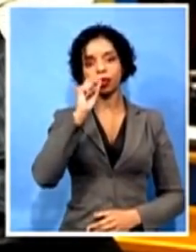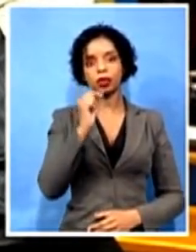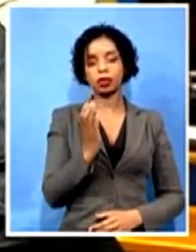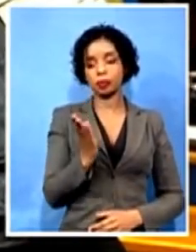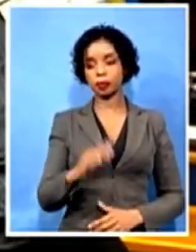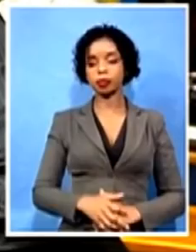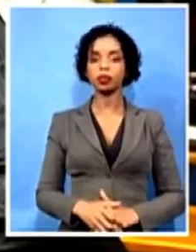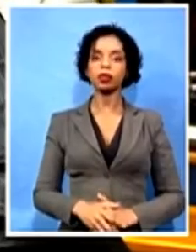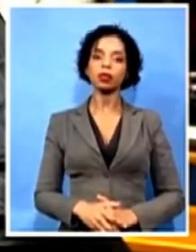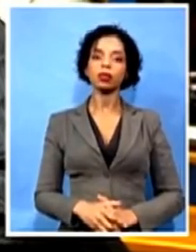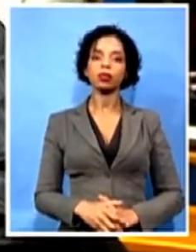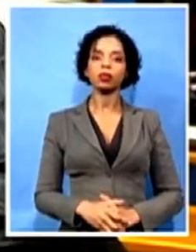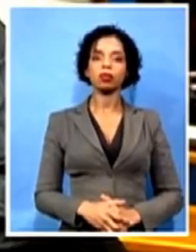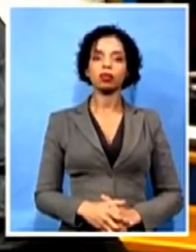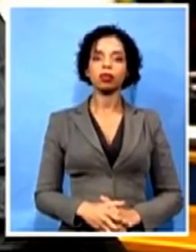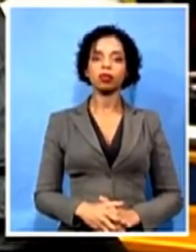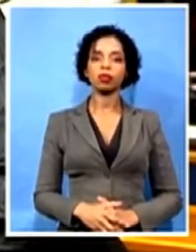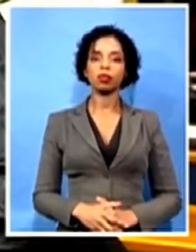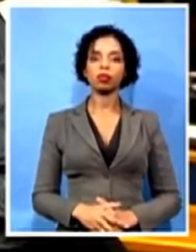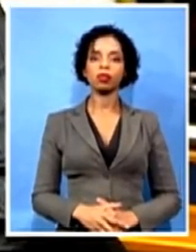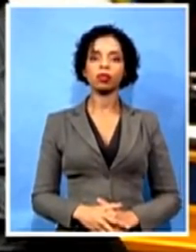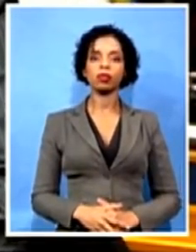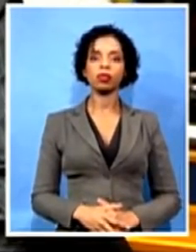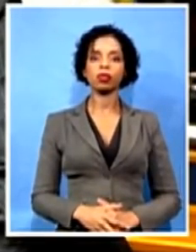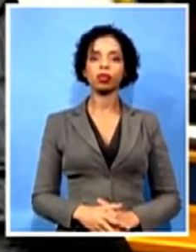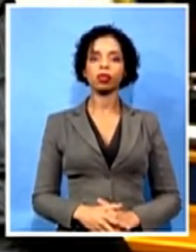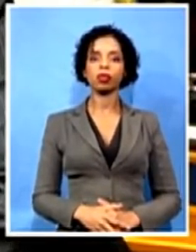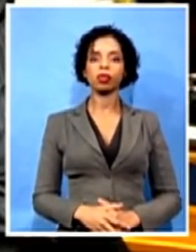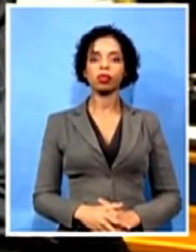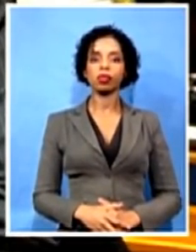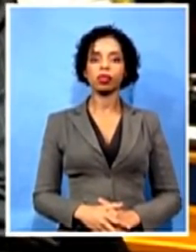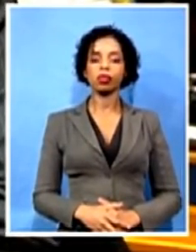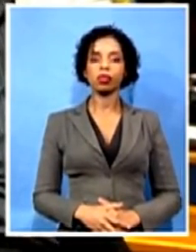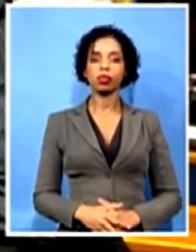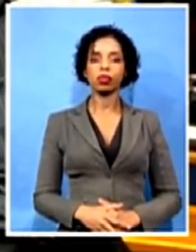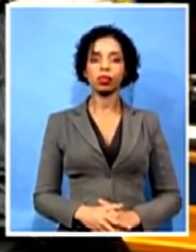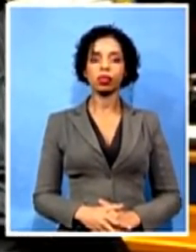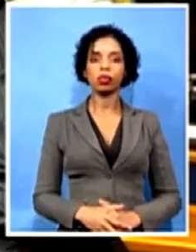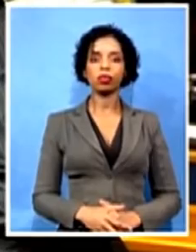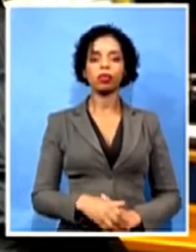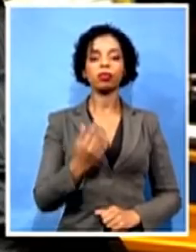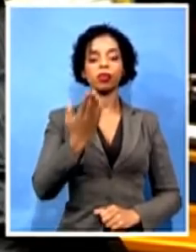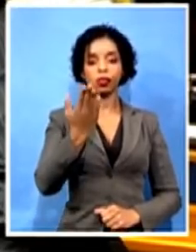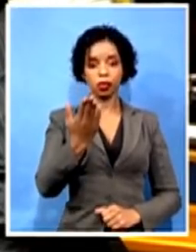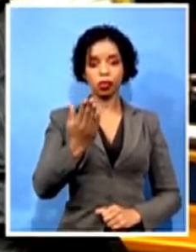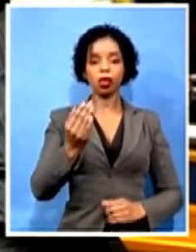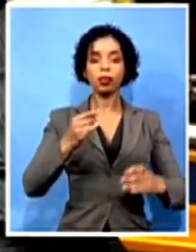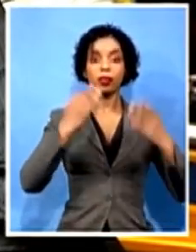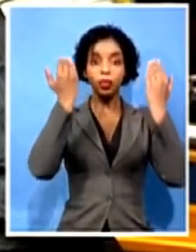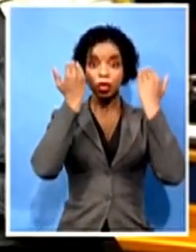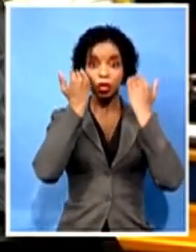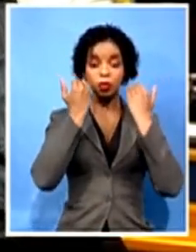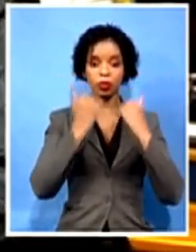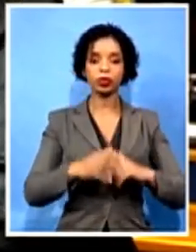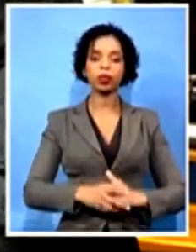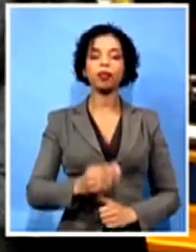Thank you. Your Worship, there's just one other, before I read the affidavit, I'll hand this to my learned